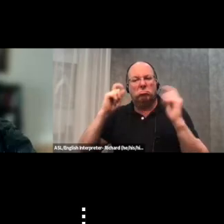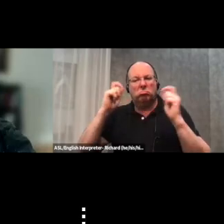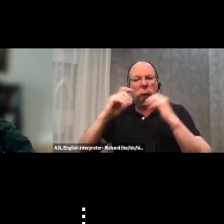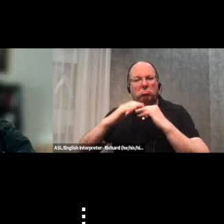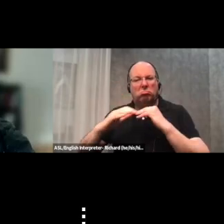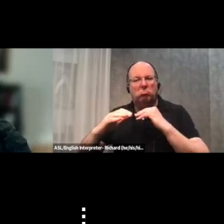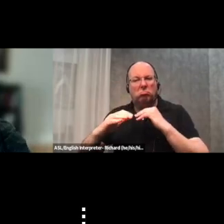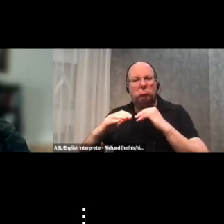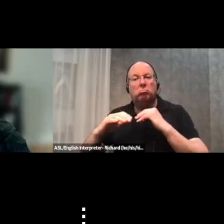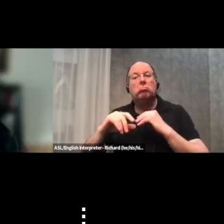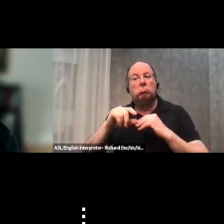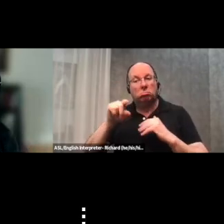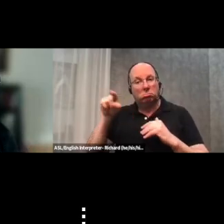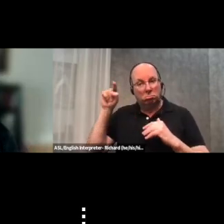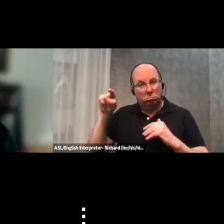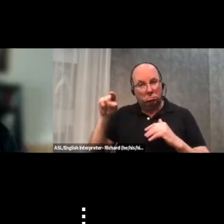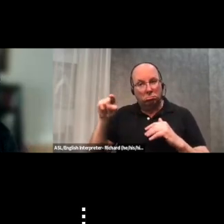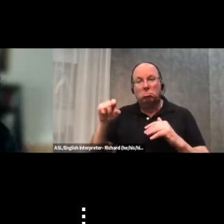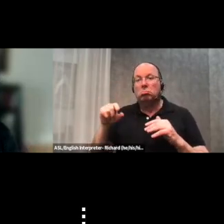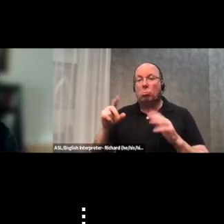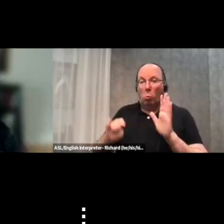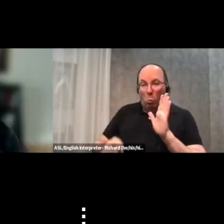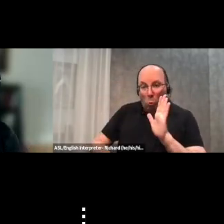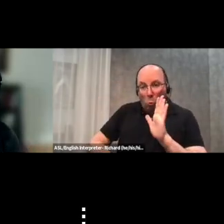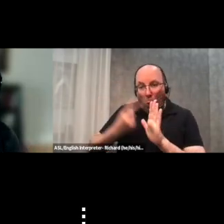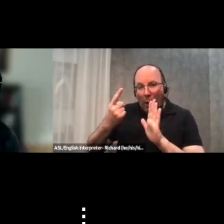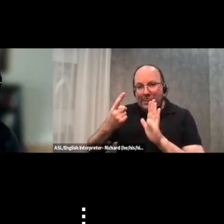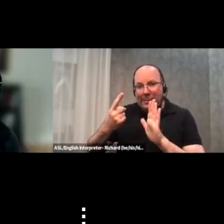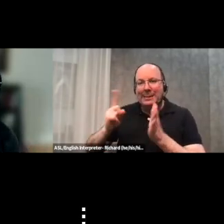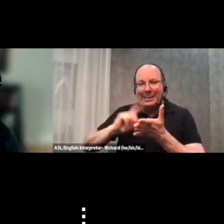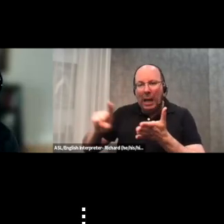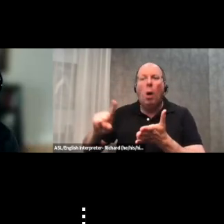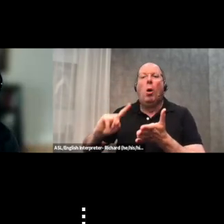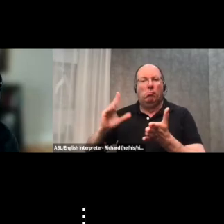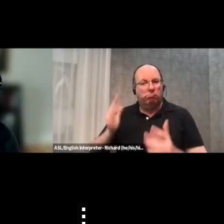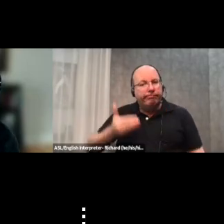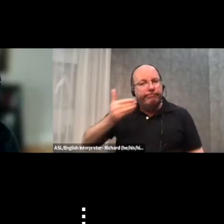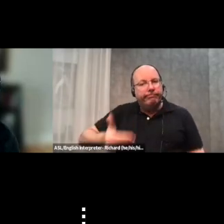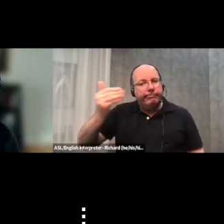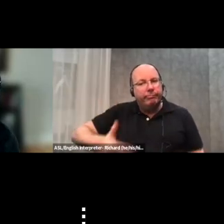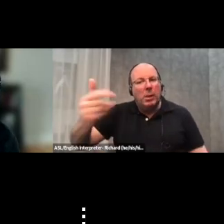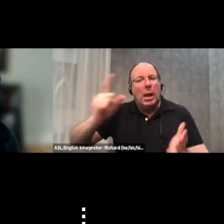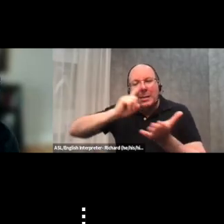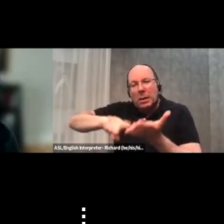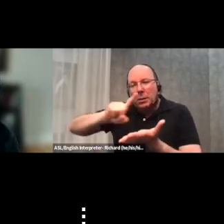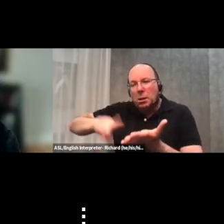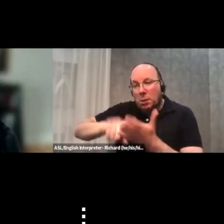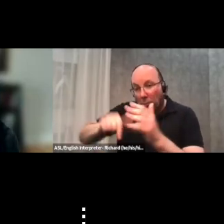checking in process with all parties involved within the scene over a few days after the actual